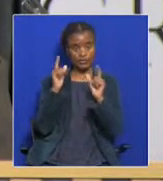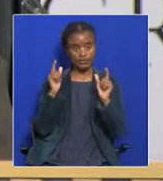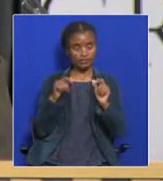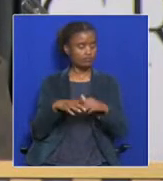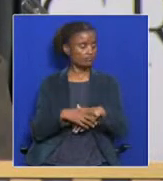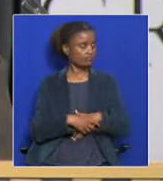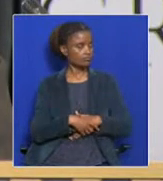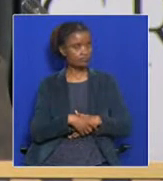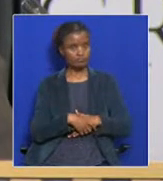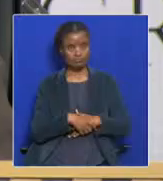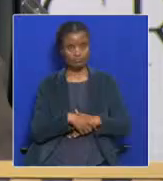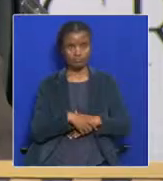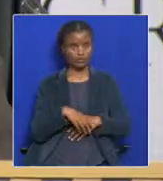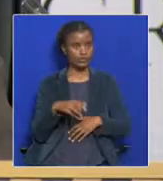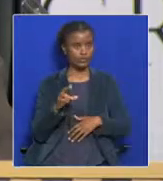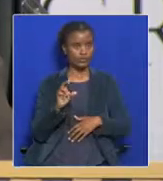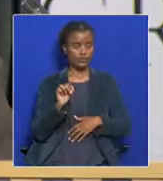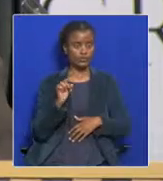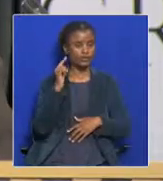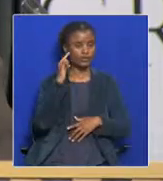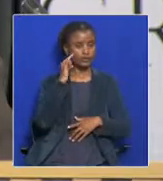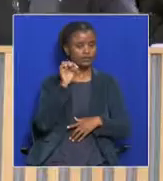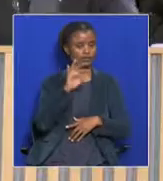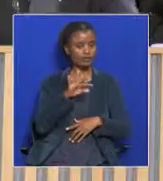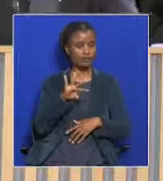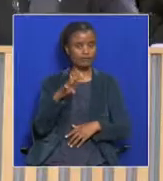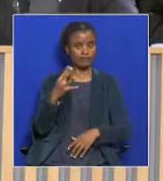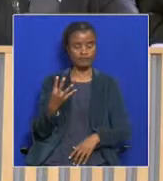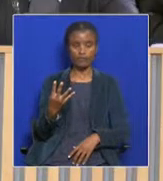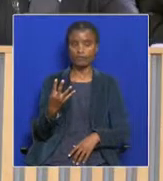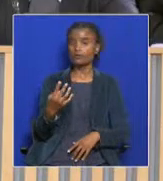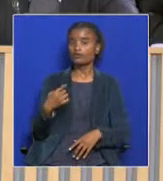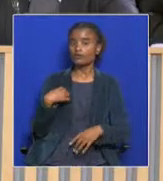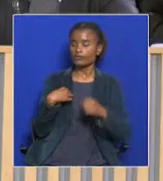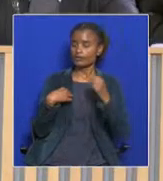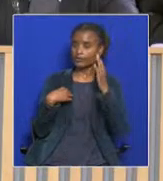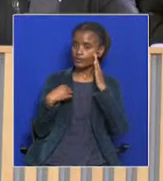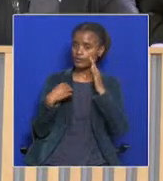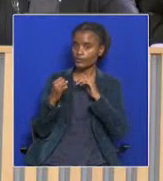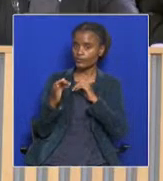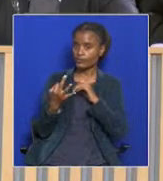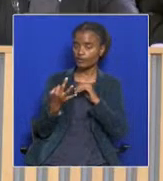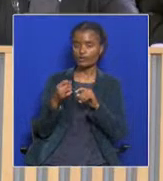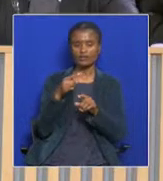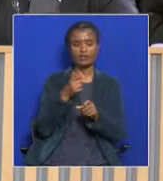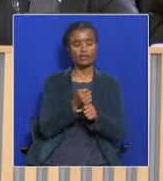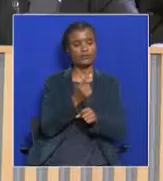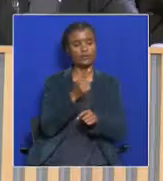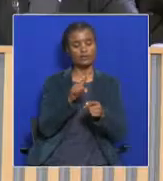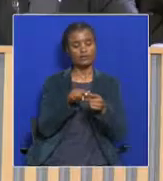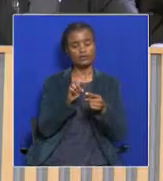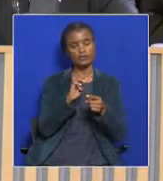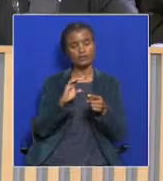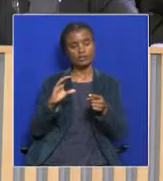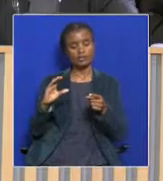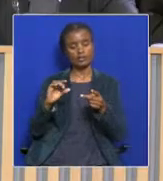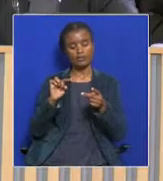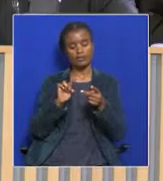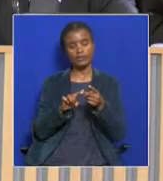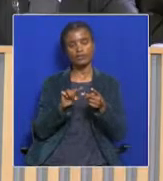at least be 4. Okay, I know of 3. Yes, Commissioner. there's Gauteng, there's Western Cape, KZN, Manzimtoti, and